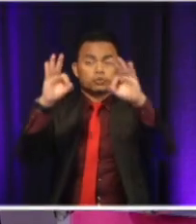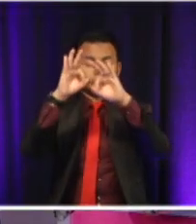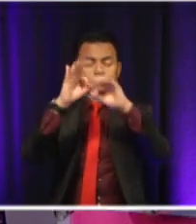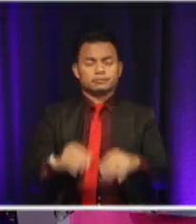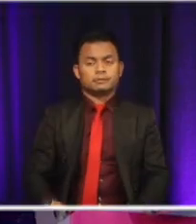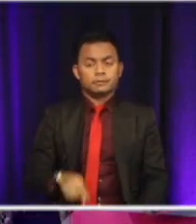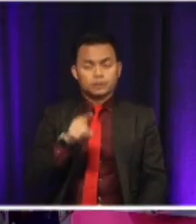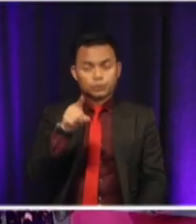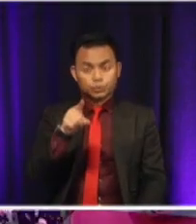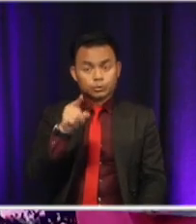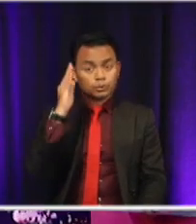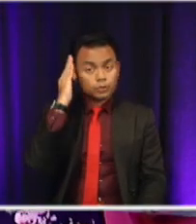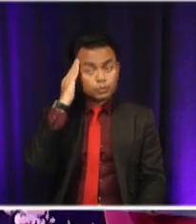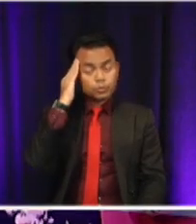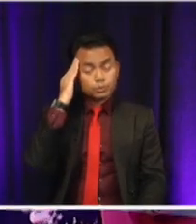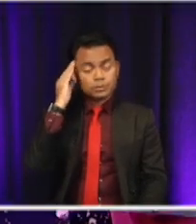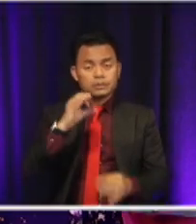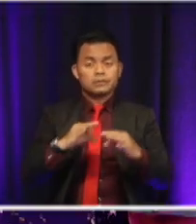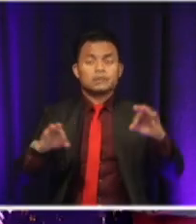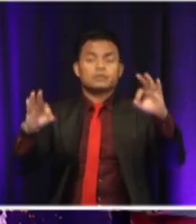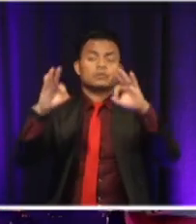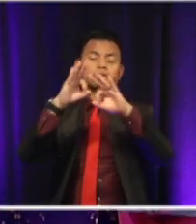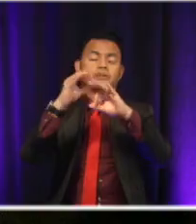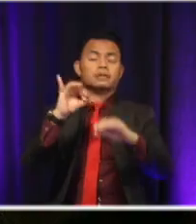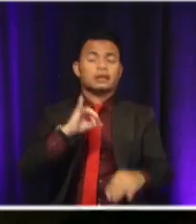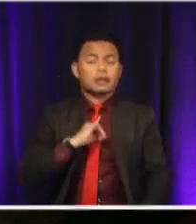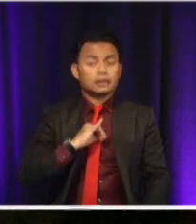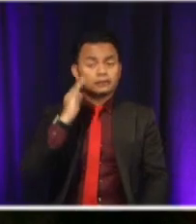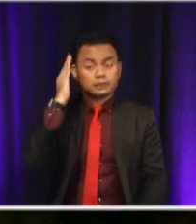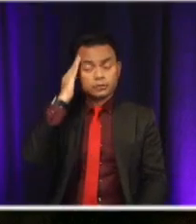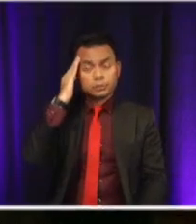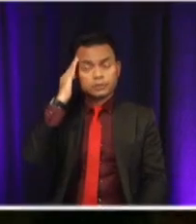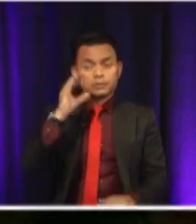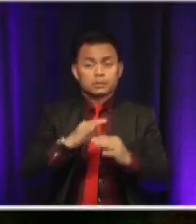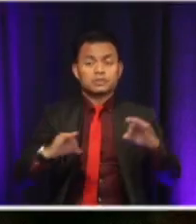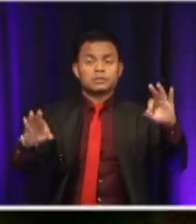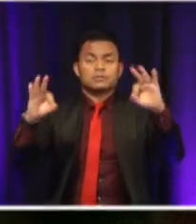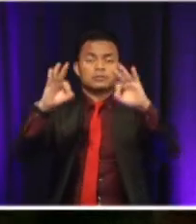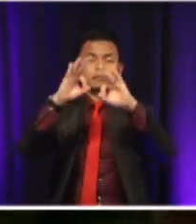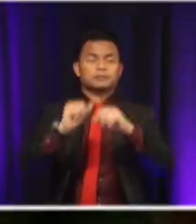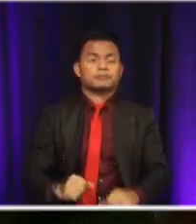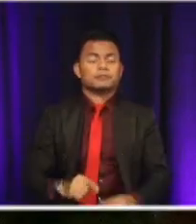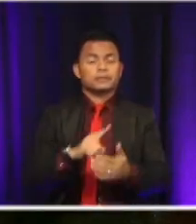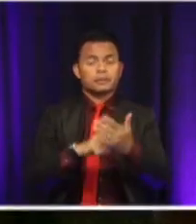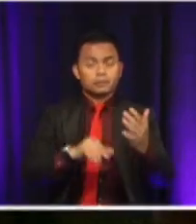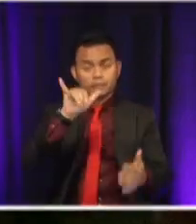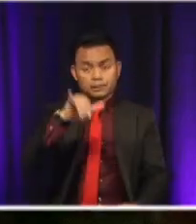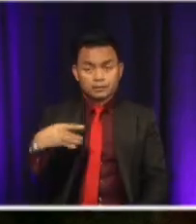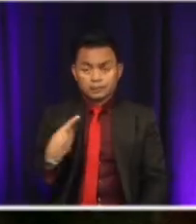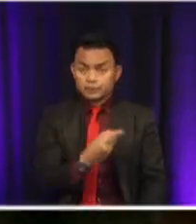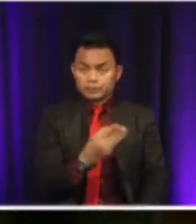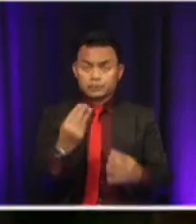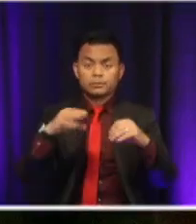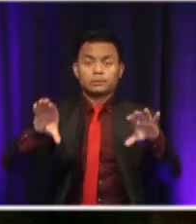story, you know I know the story. Yeah. That's not what this paper is about. What you are going to do for that